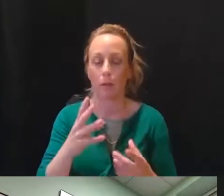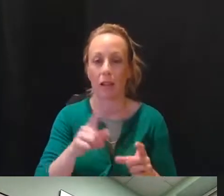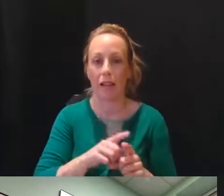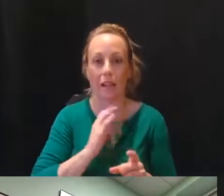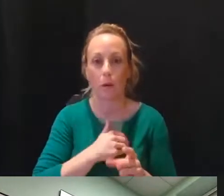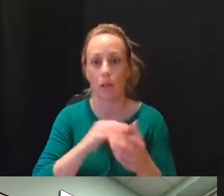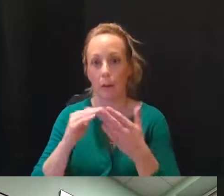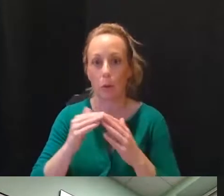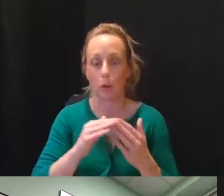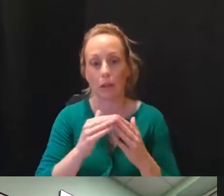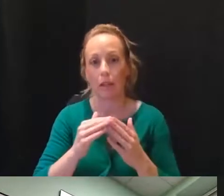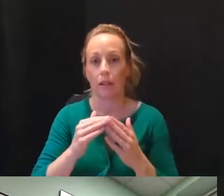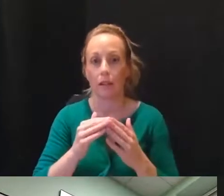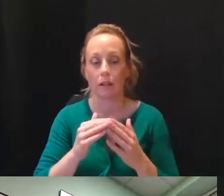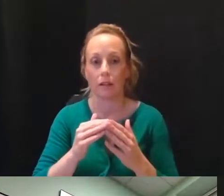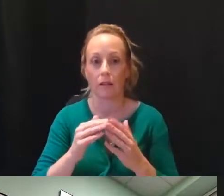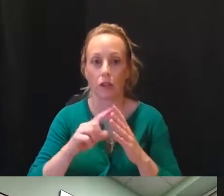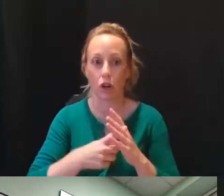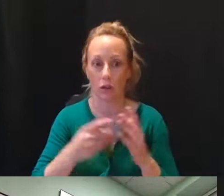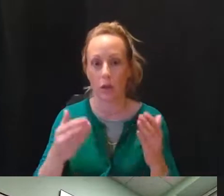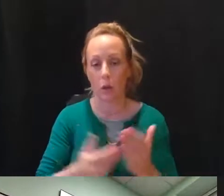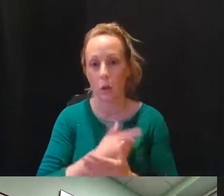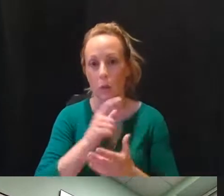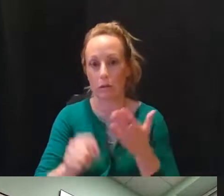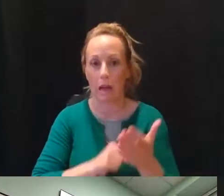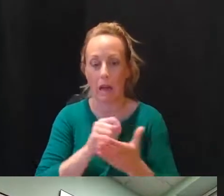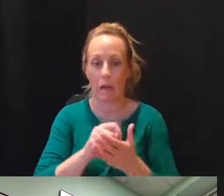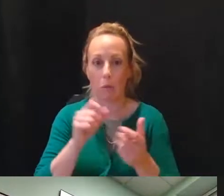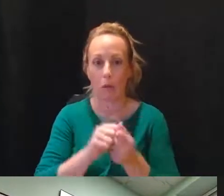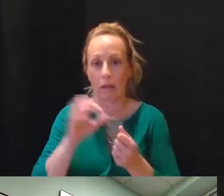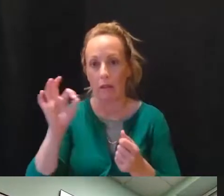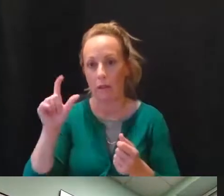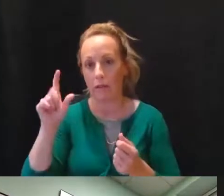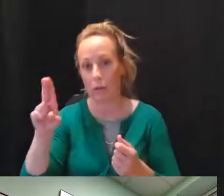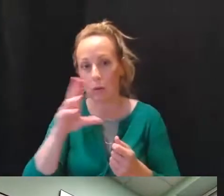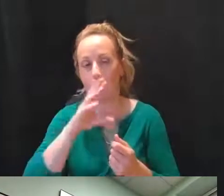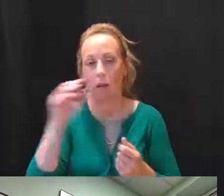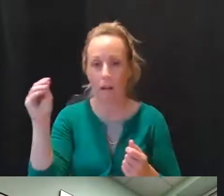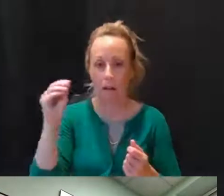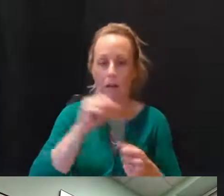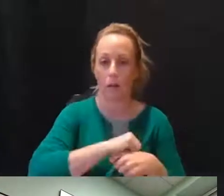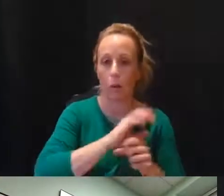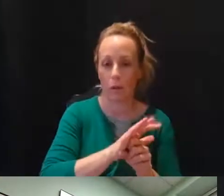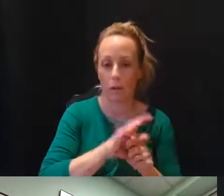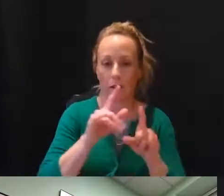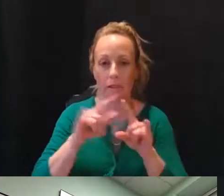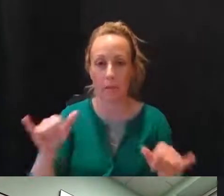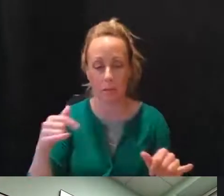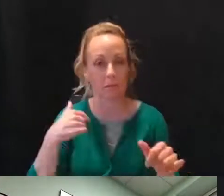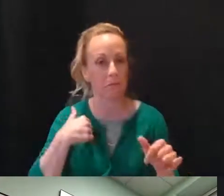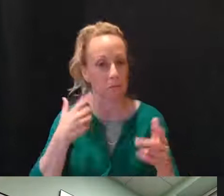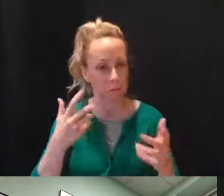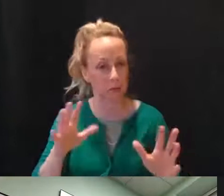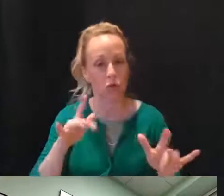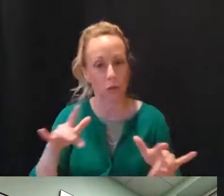on this sort of new era of having both of these happening at the same time. We have recorded this session and